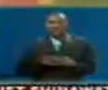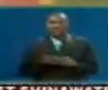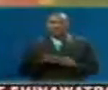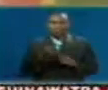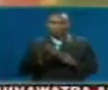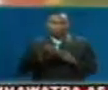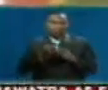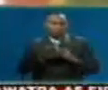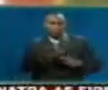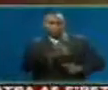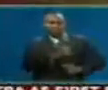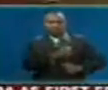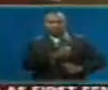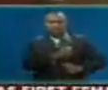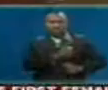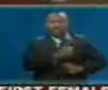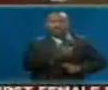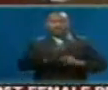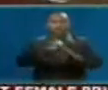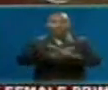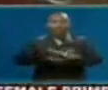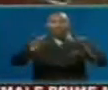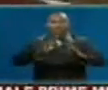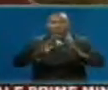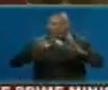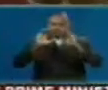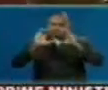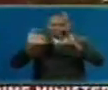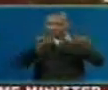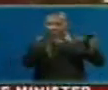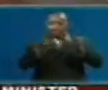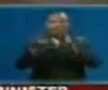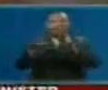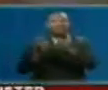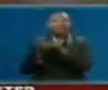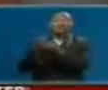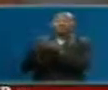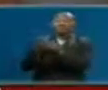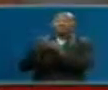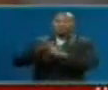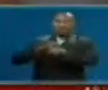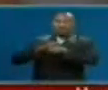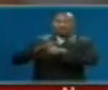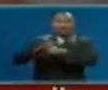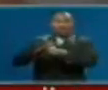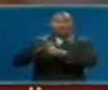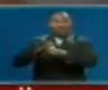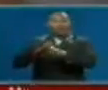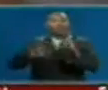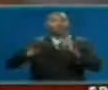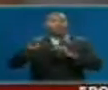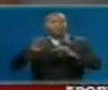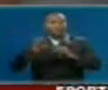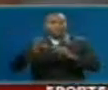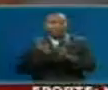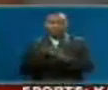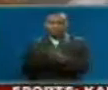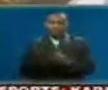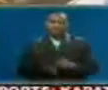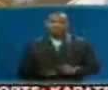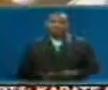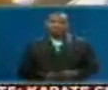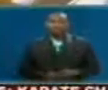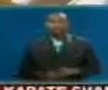professional armed forces should always be ready and ever prepared to support the civil authority in national